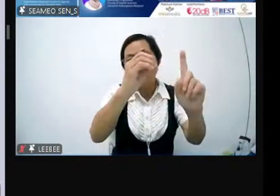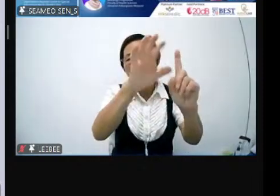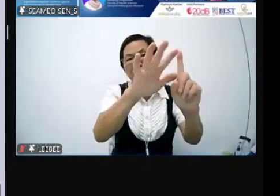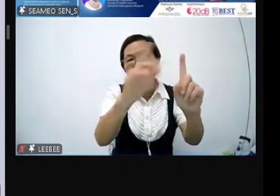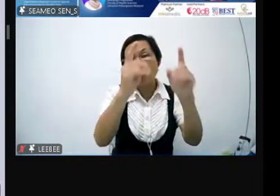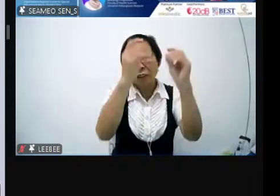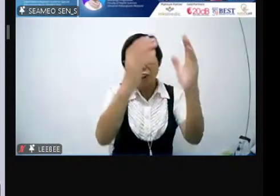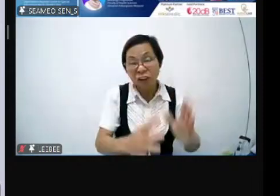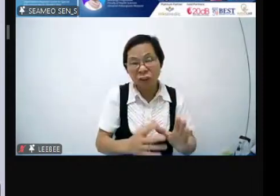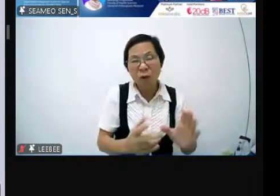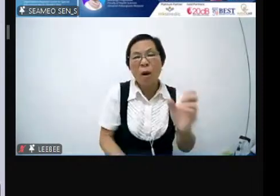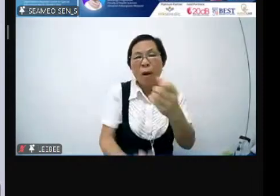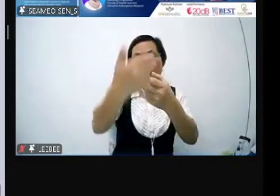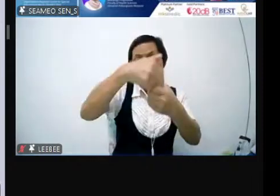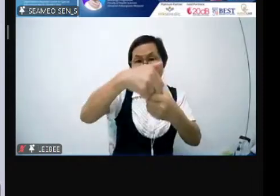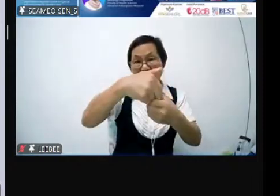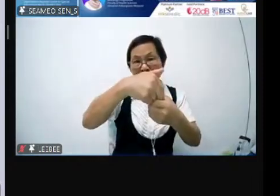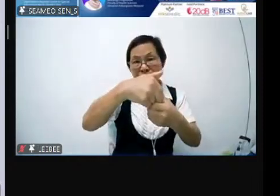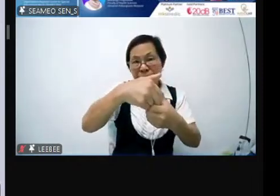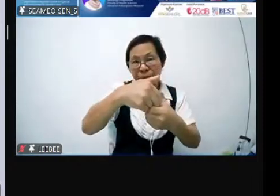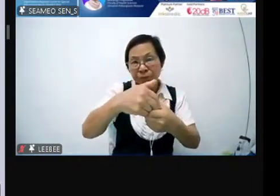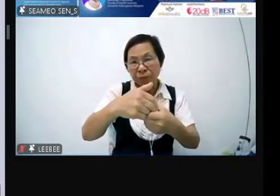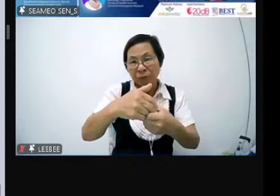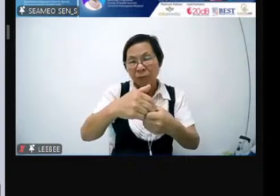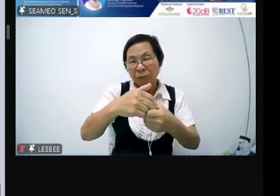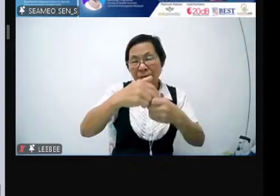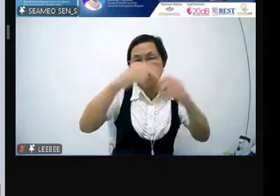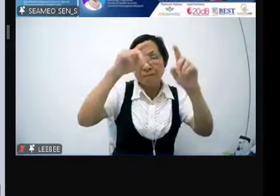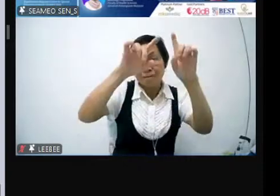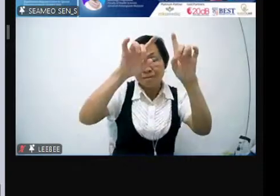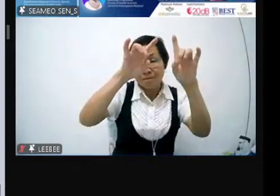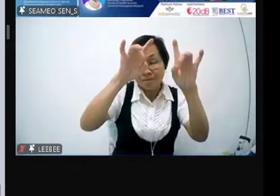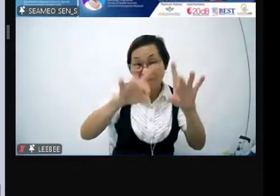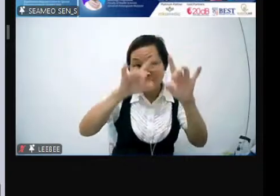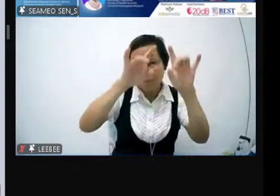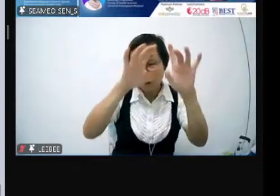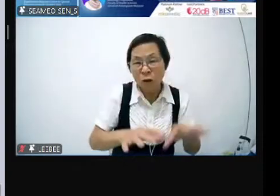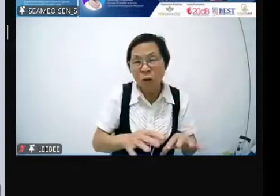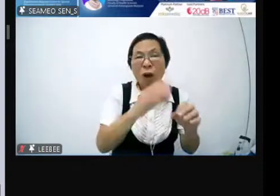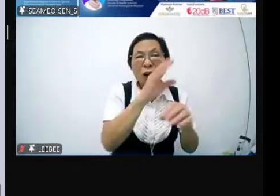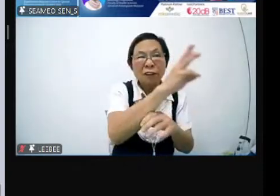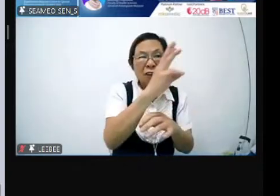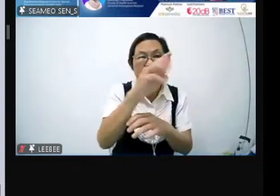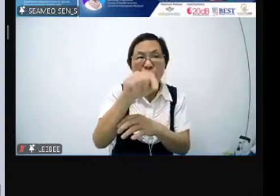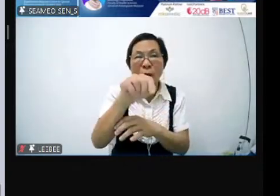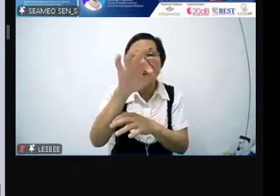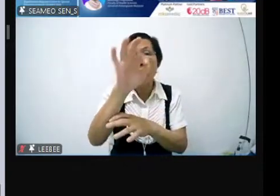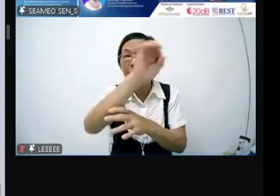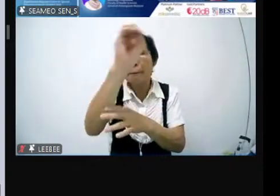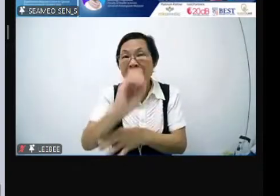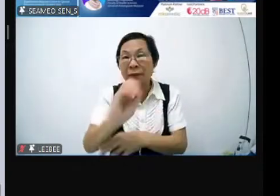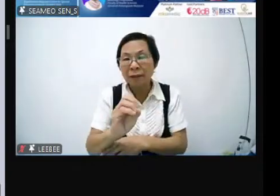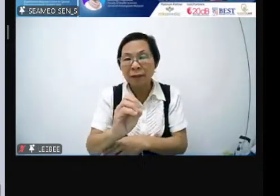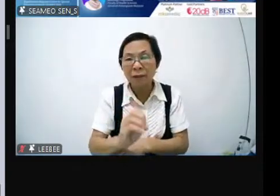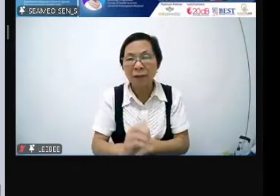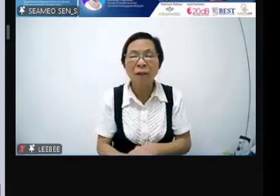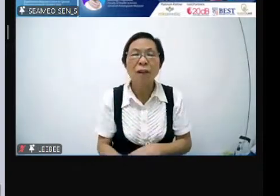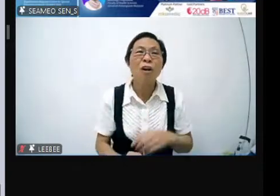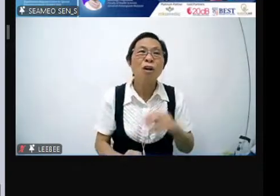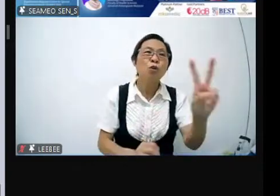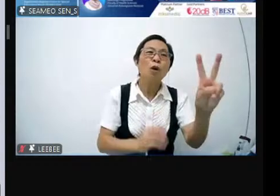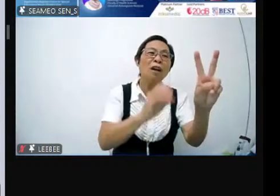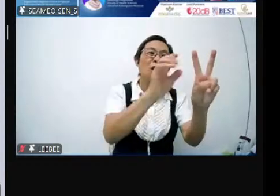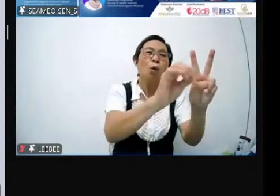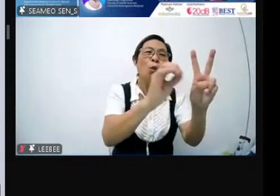teachers participated in the cross-sectional study. The majority, 66.9%, equal to 101 teachers, were